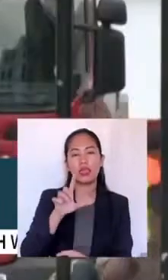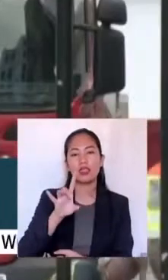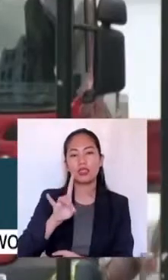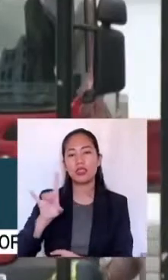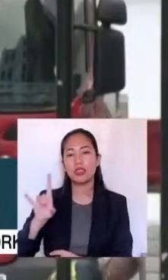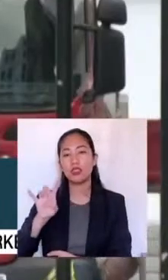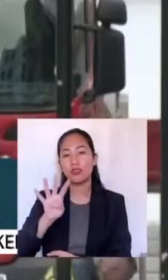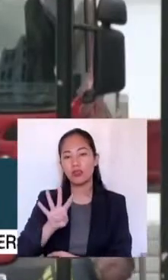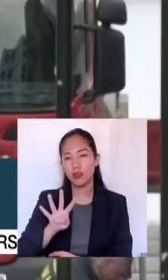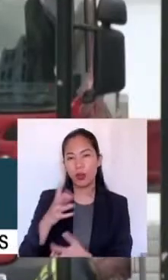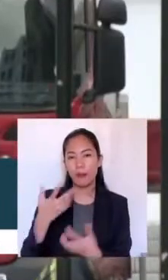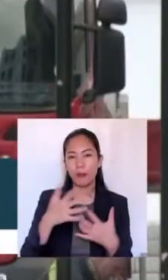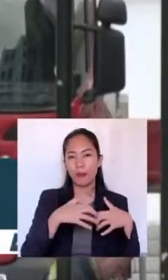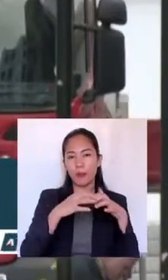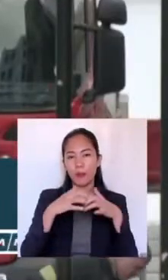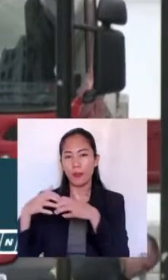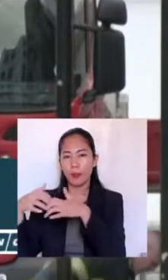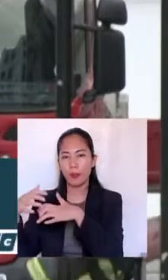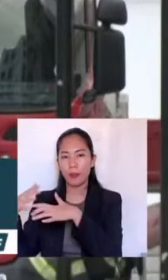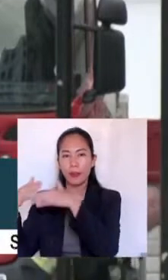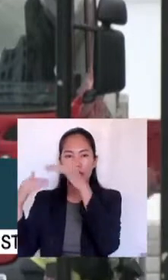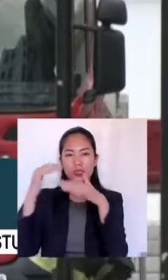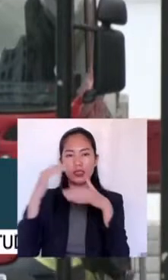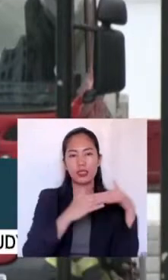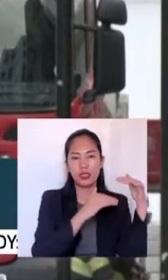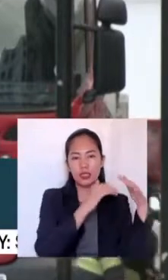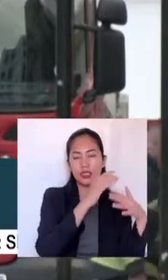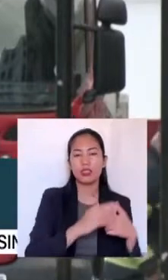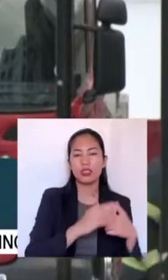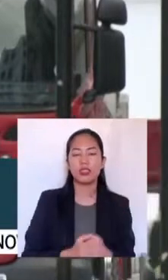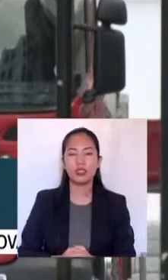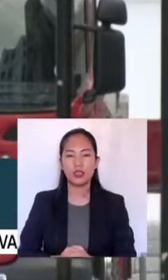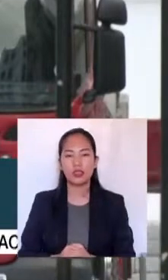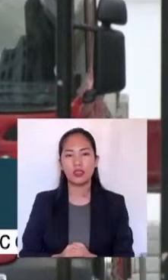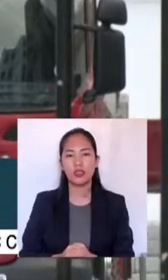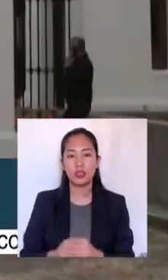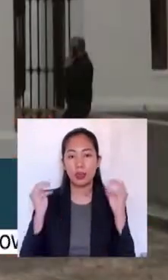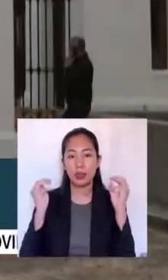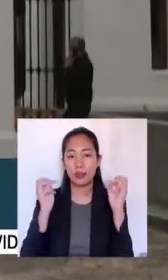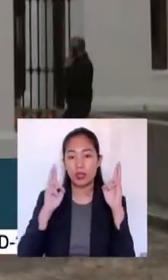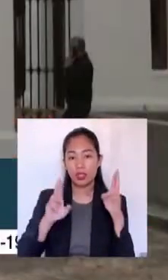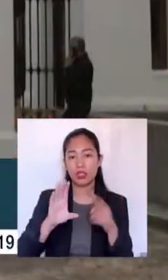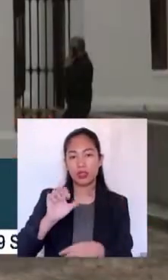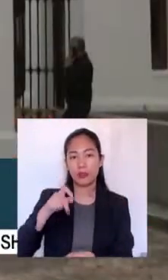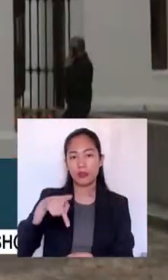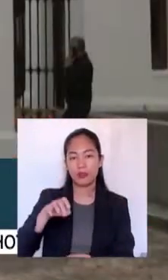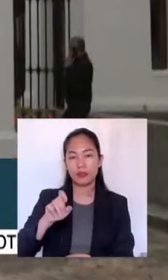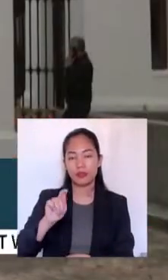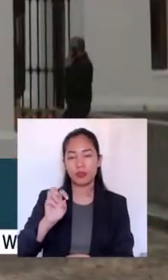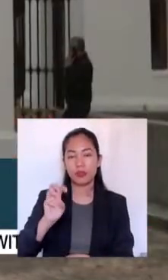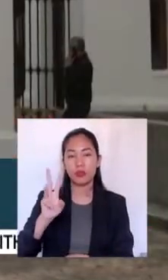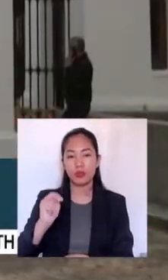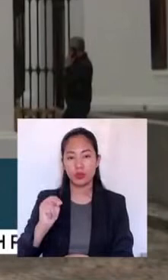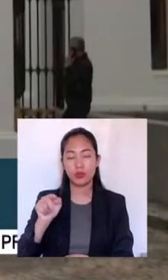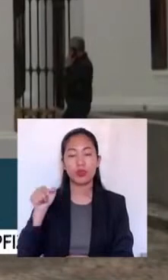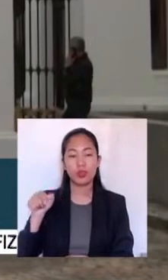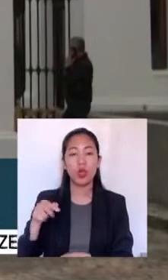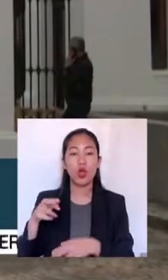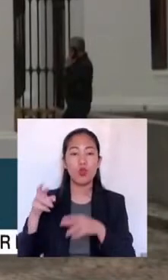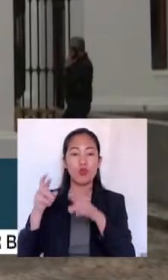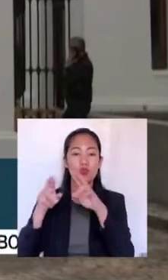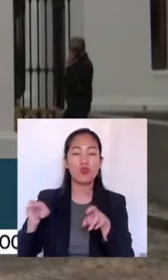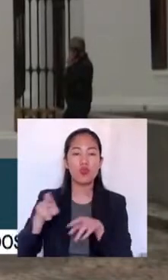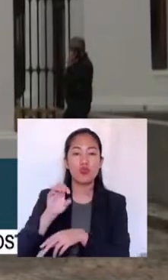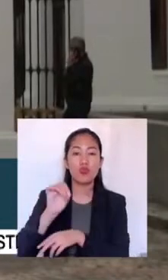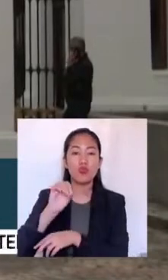buildings. According to Jean-Pierre Smith, a Cape Town mayoral committee member, the roof of the old building had collapsed and